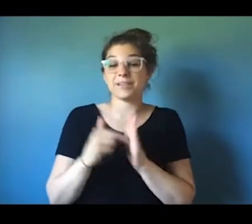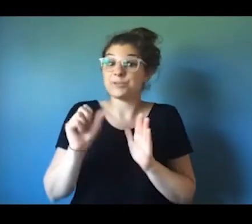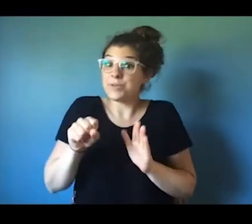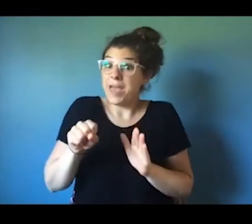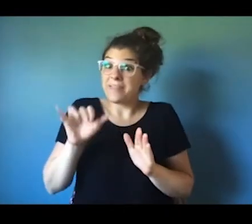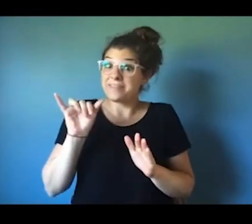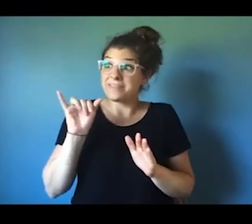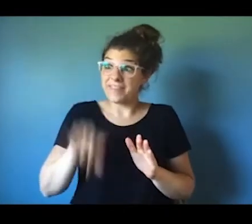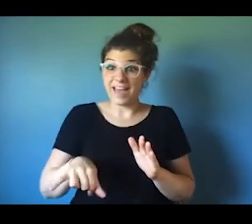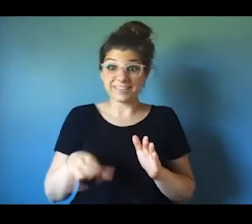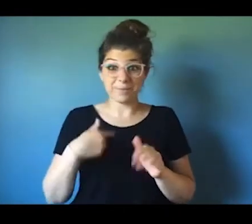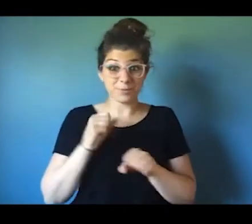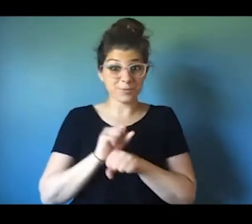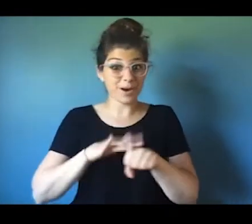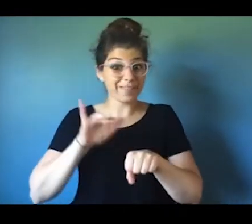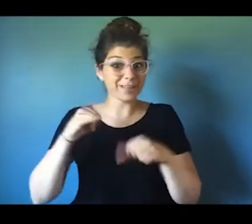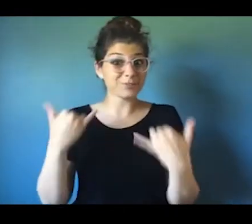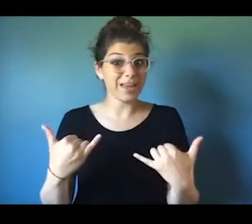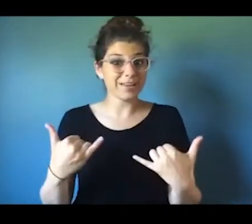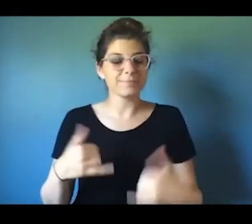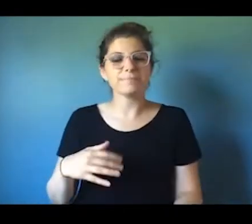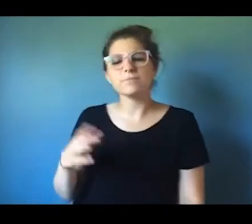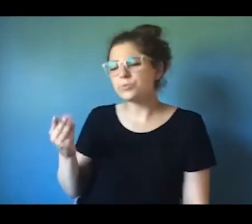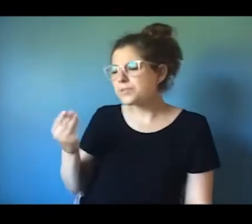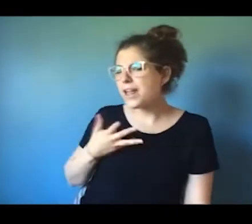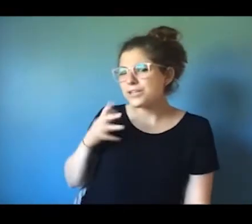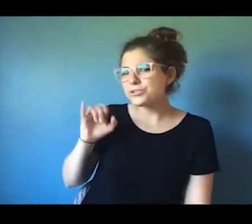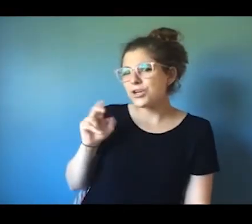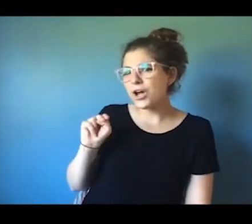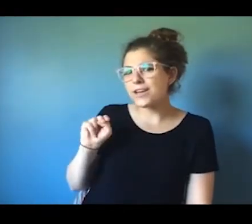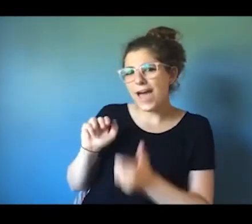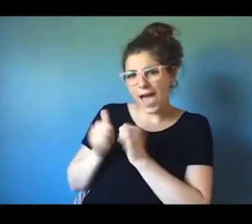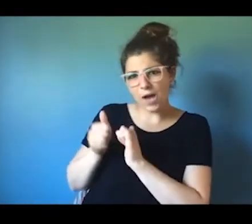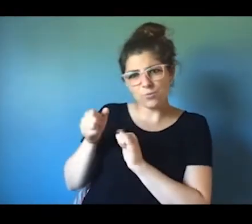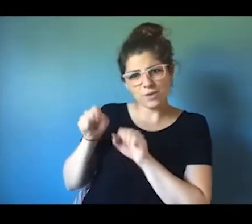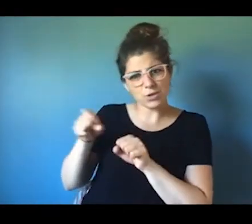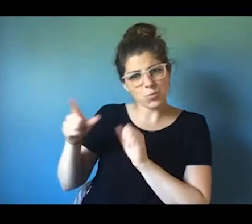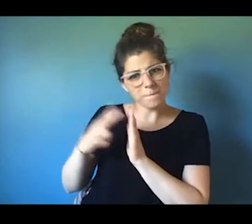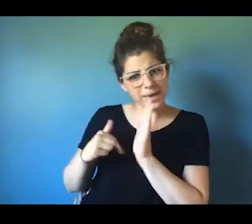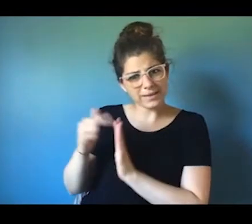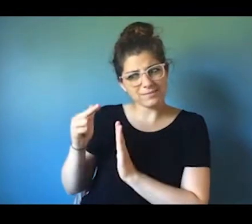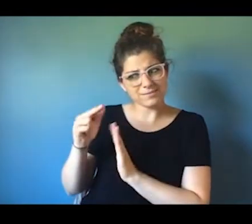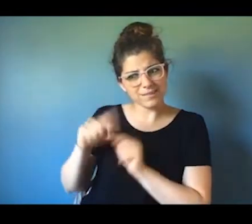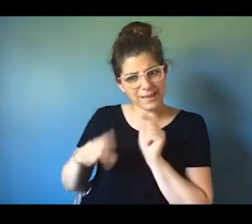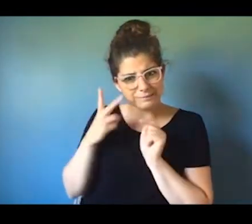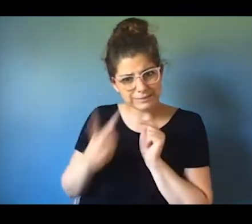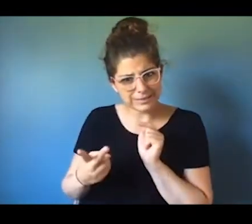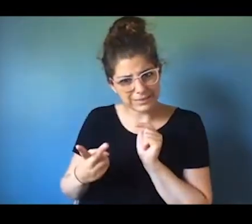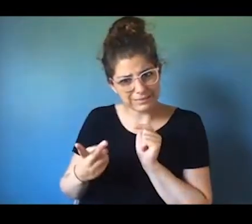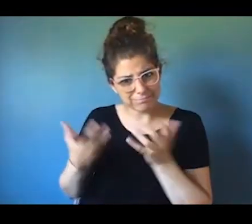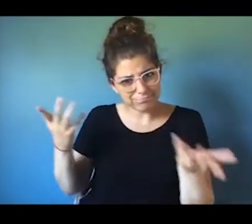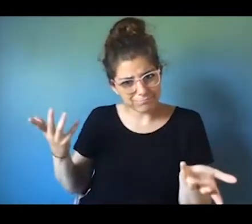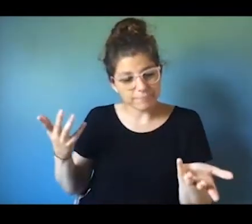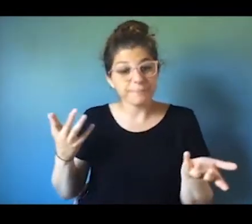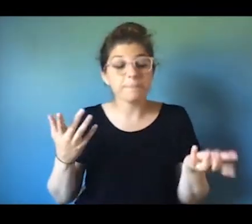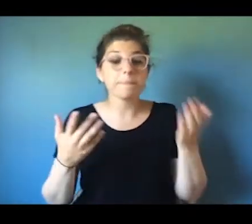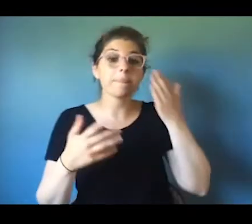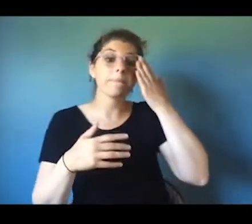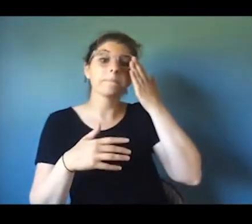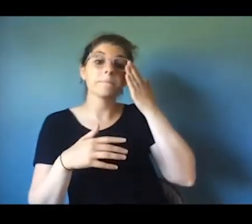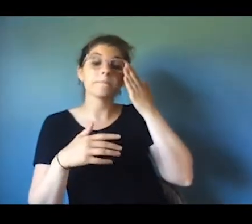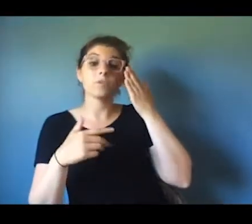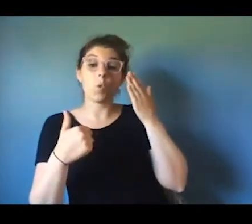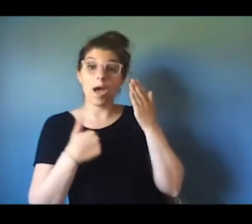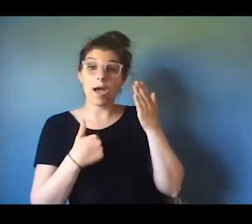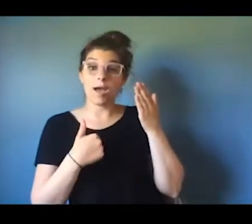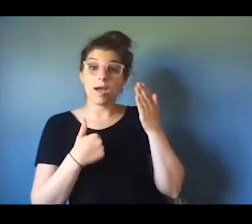joyful, optimistic sort of painting. So yeah, that's what I'm going to work on. So tell us, John, how are you able to paint